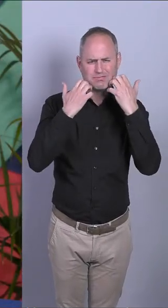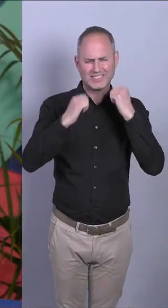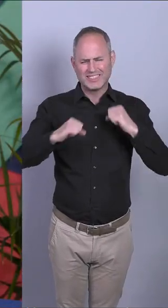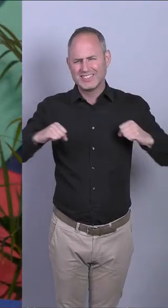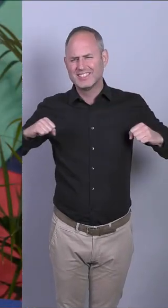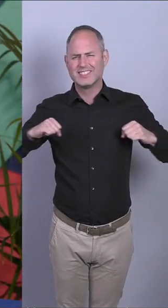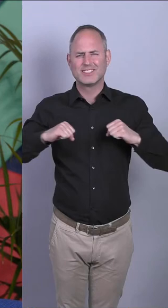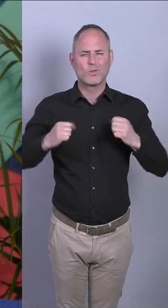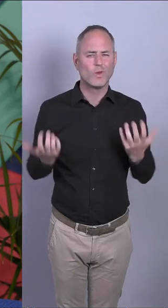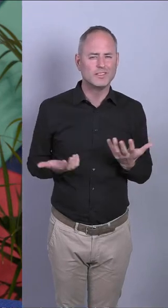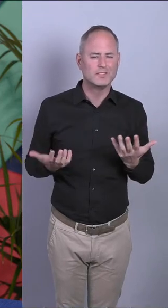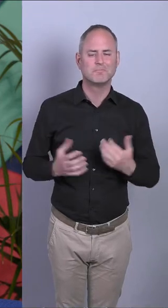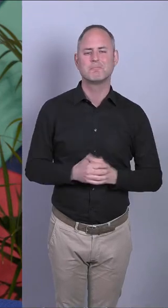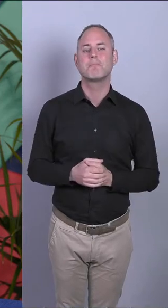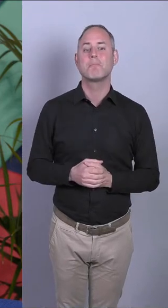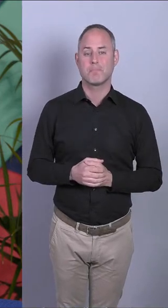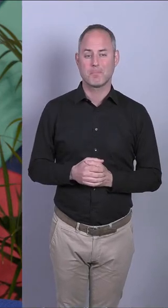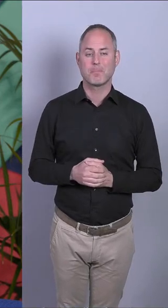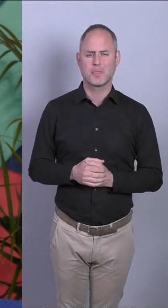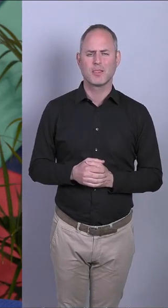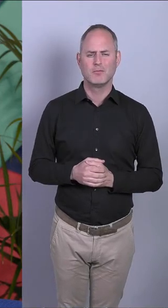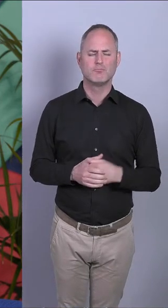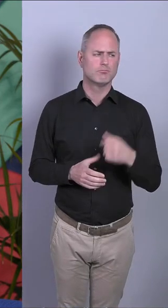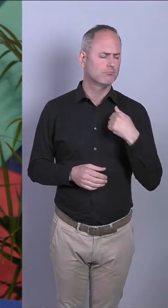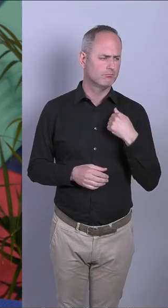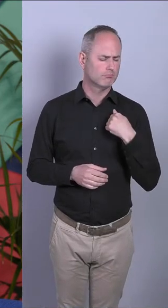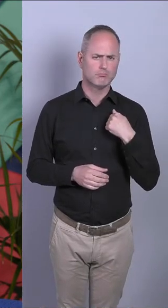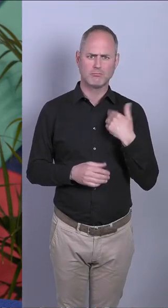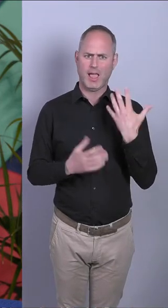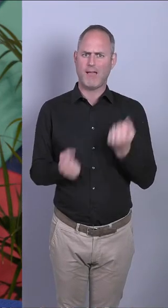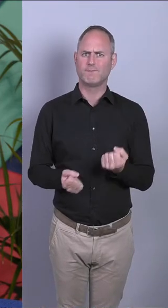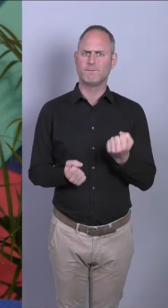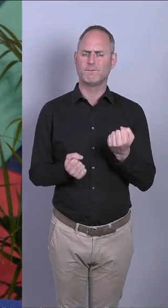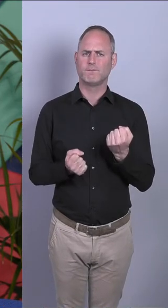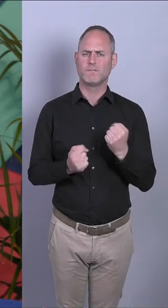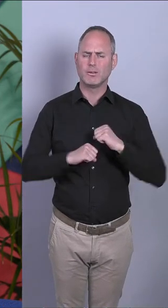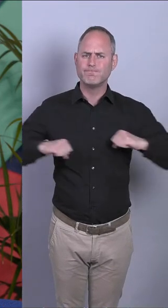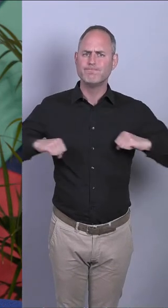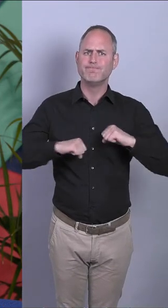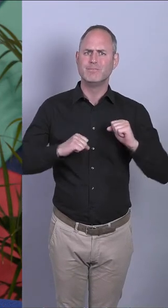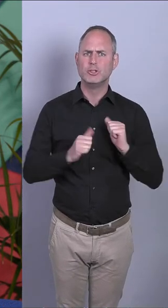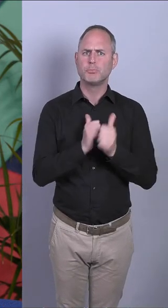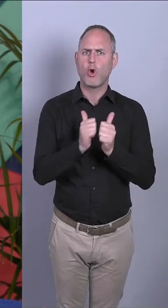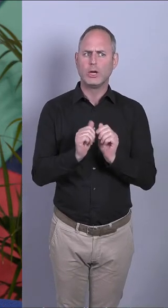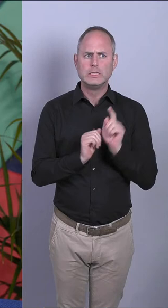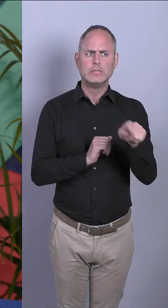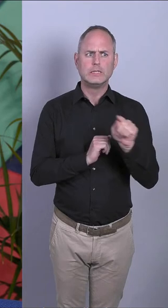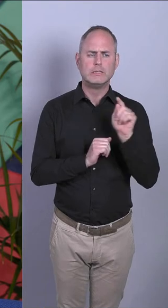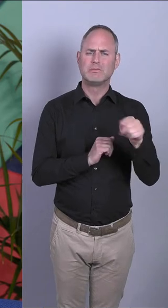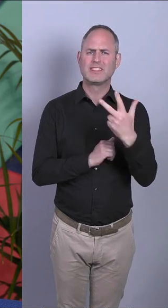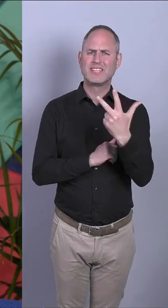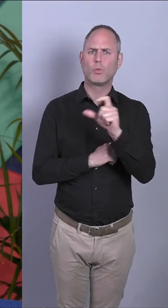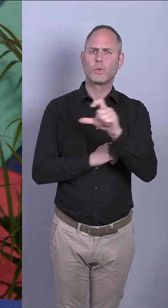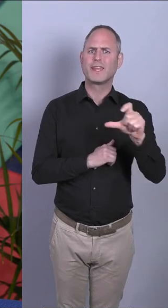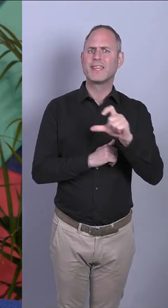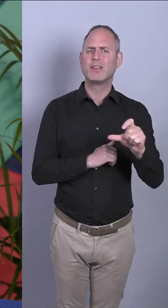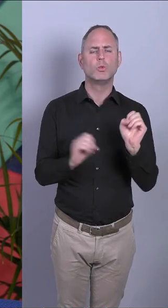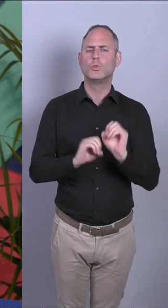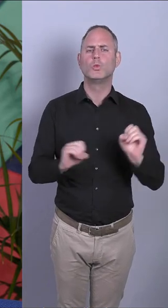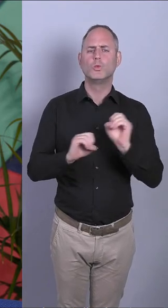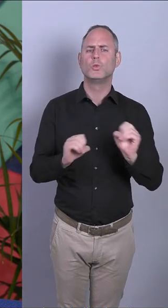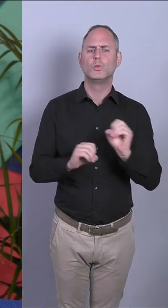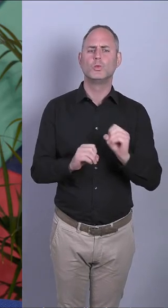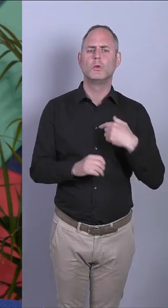breathing, and doing sports. Now, when I hadn't been in the fitness studios for 3 weeks, I got an